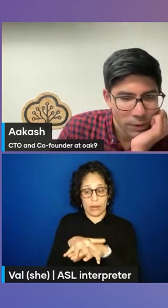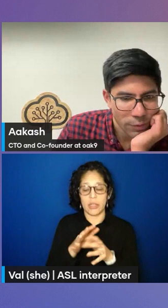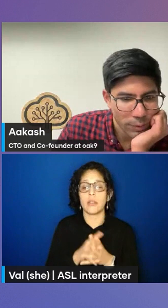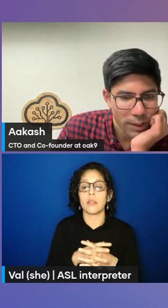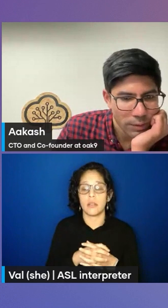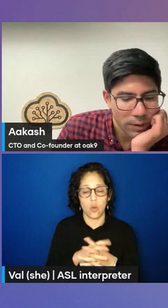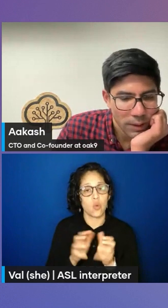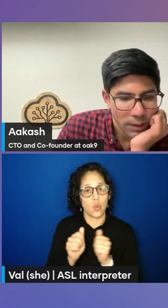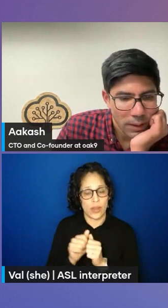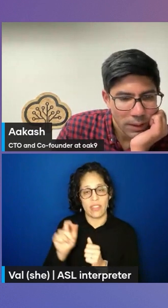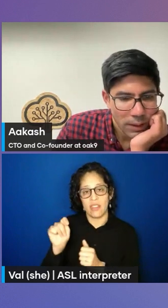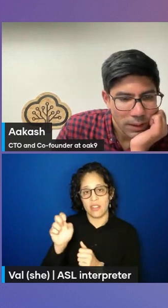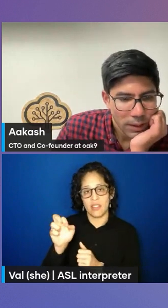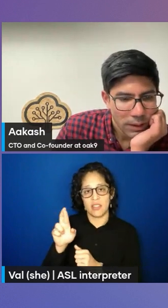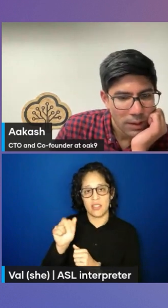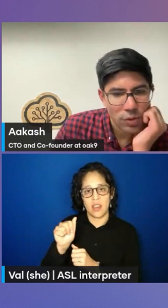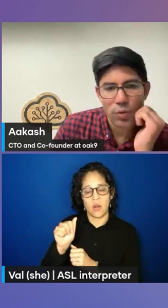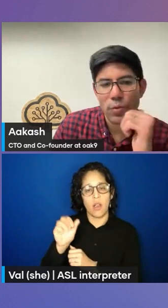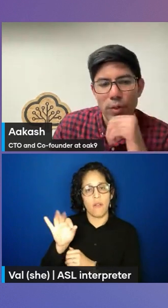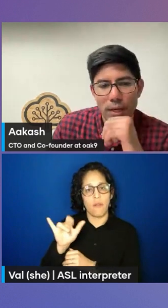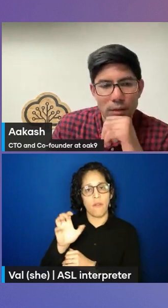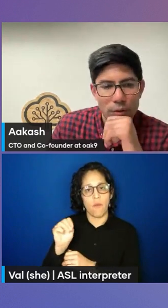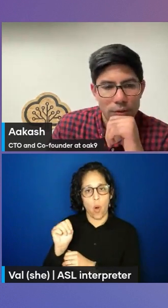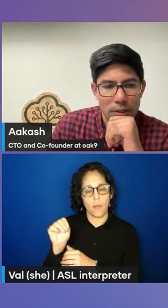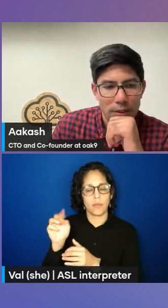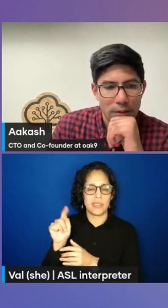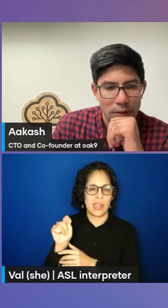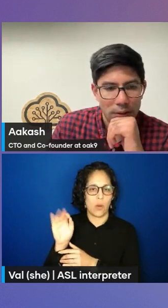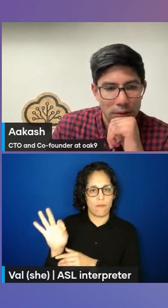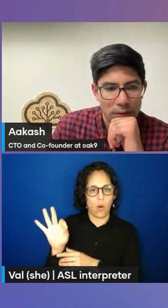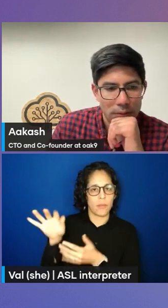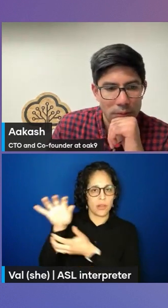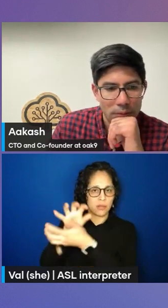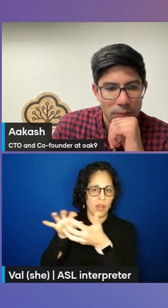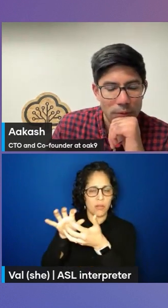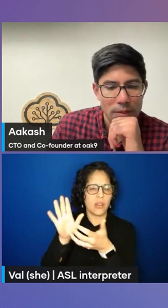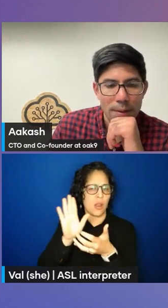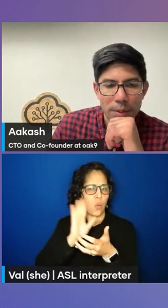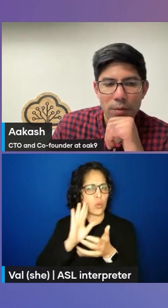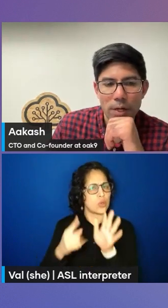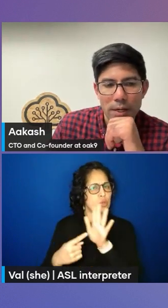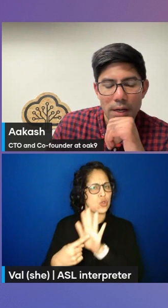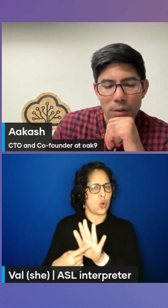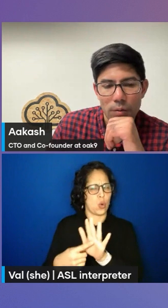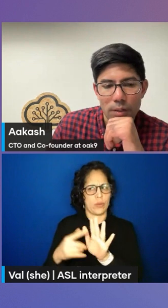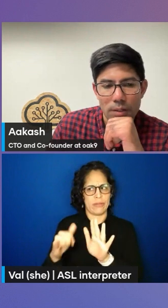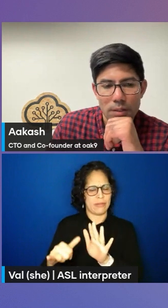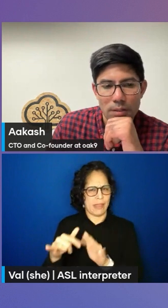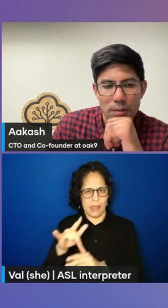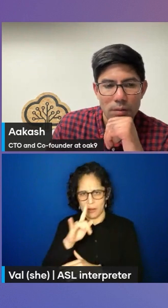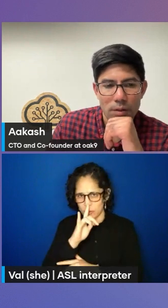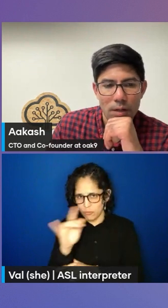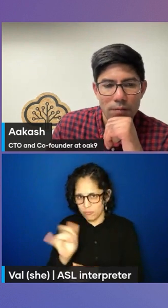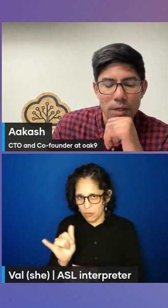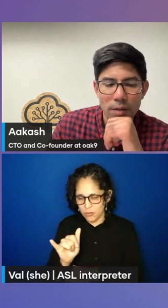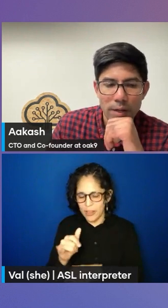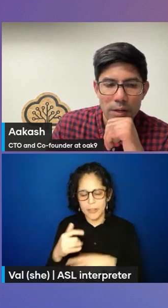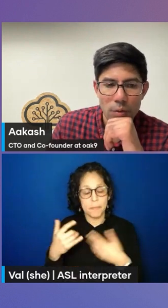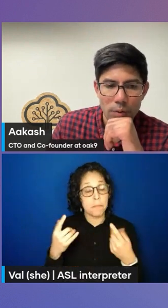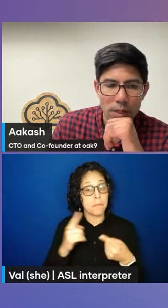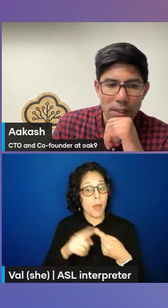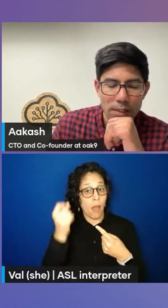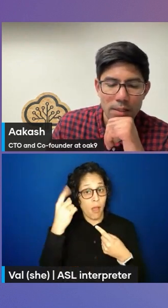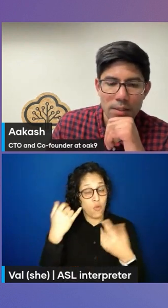with Terraform Cloud. And I'll show you what that looks like. And what's happening right now is I've